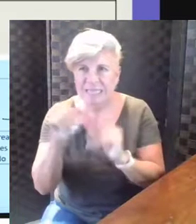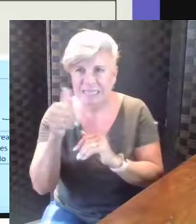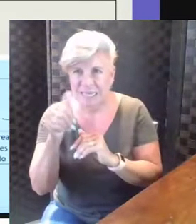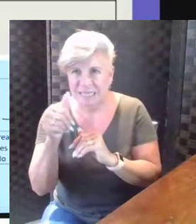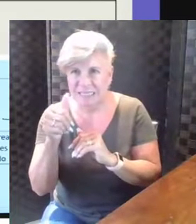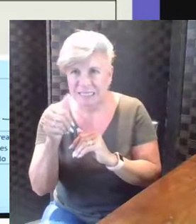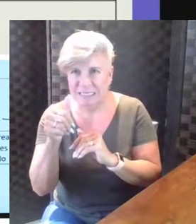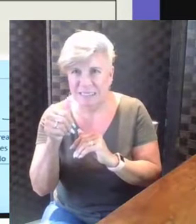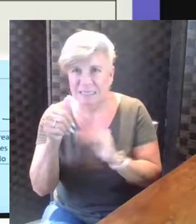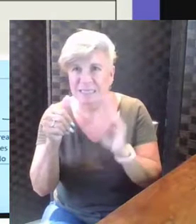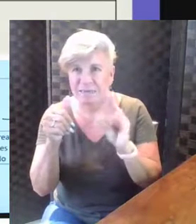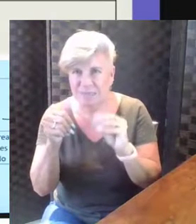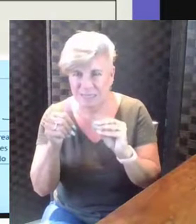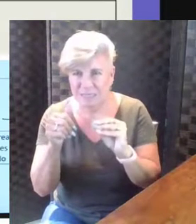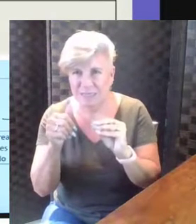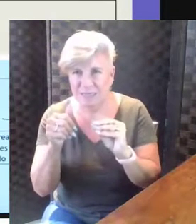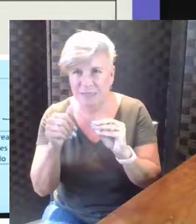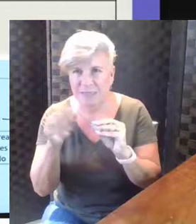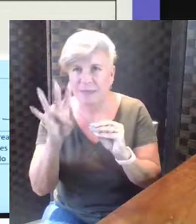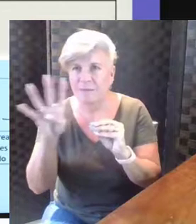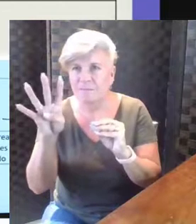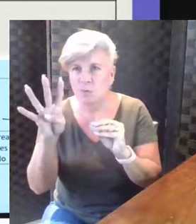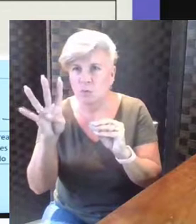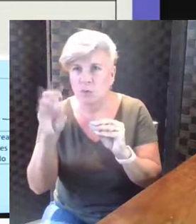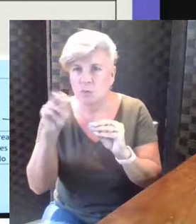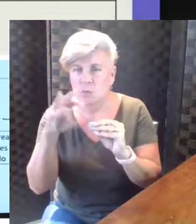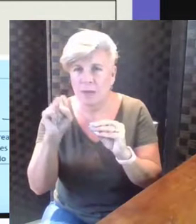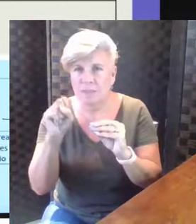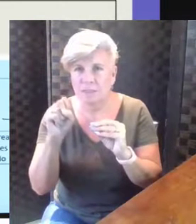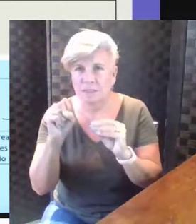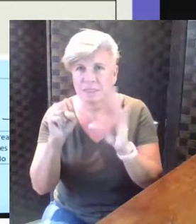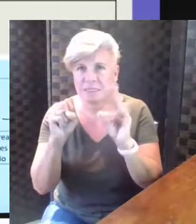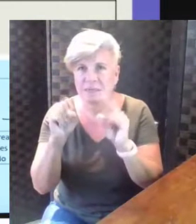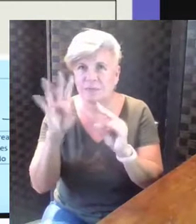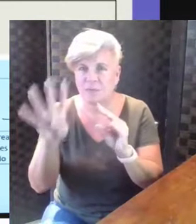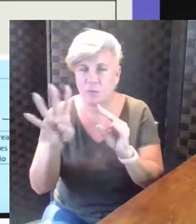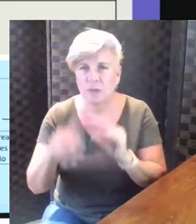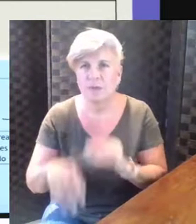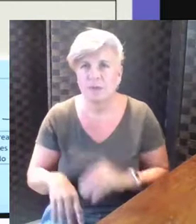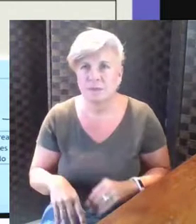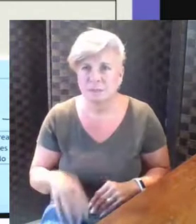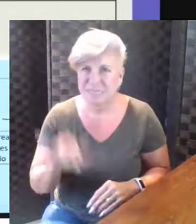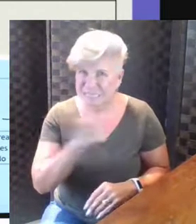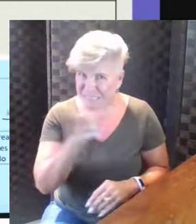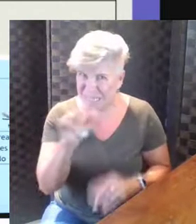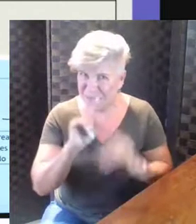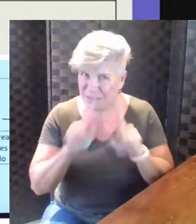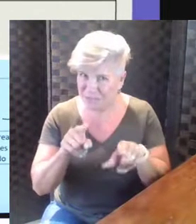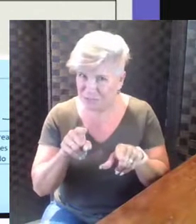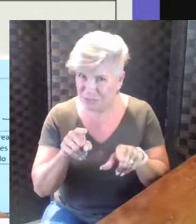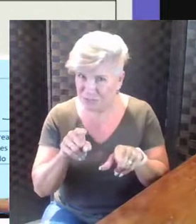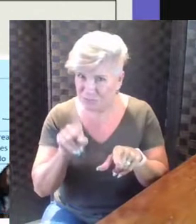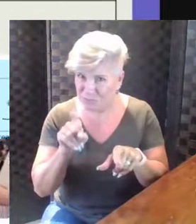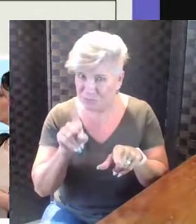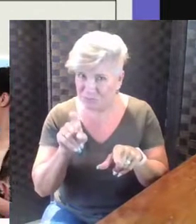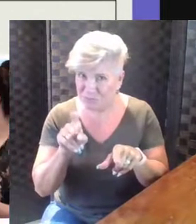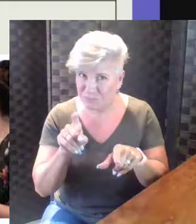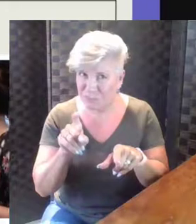and add the 10. That would be 70. And then I have my 4, 74. Is that the same answer we